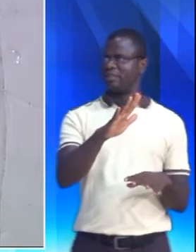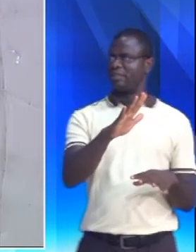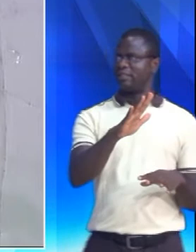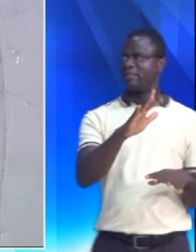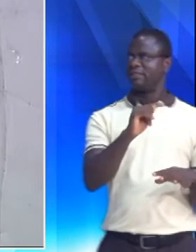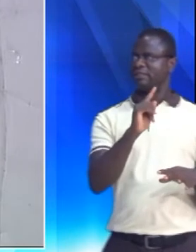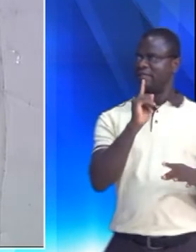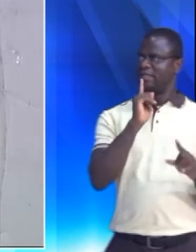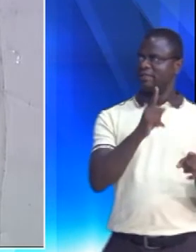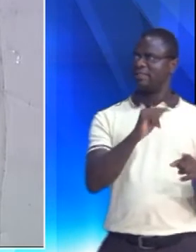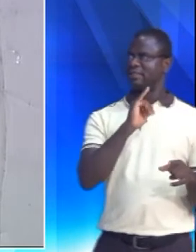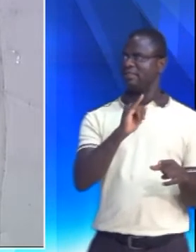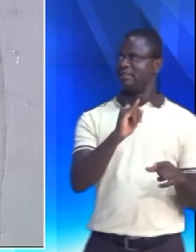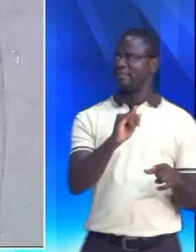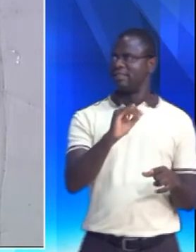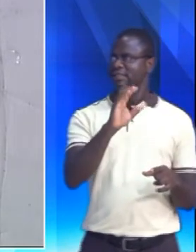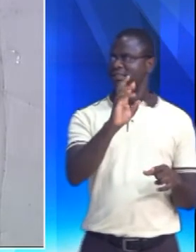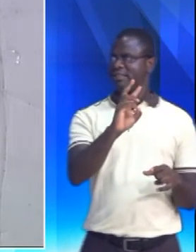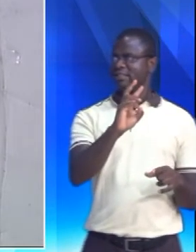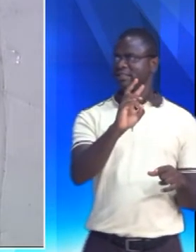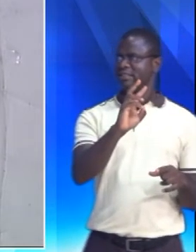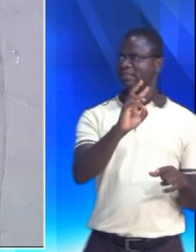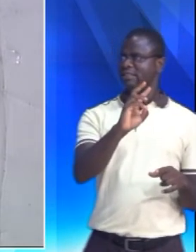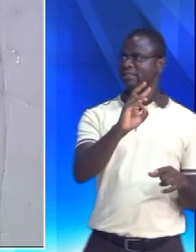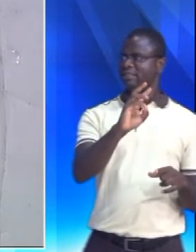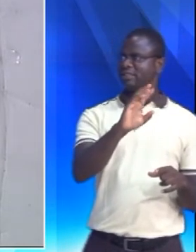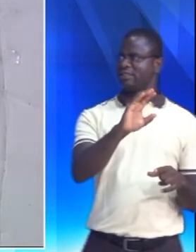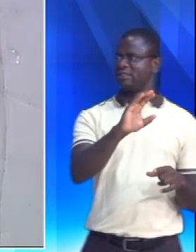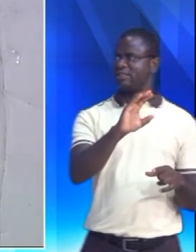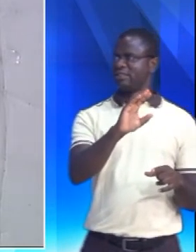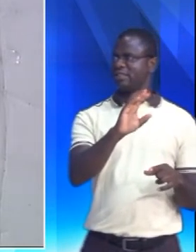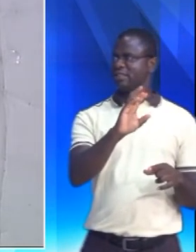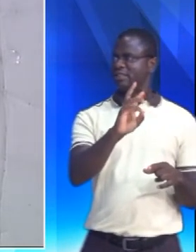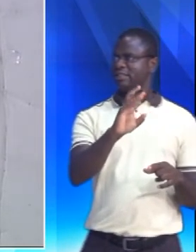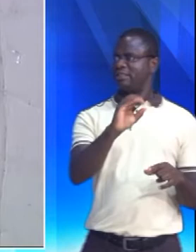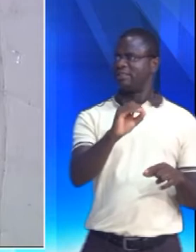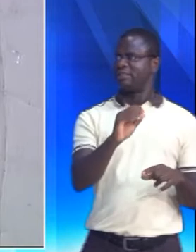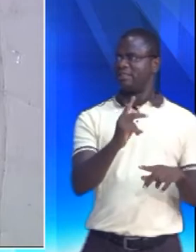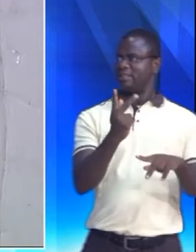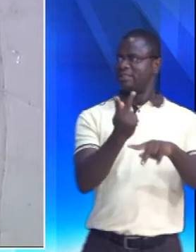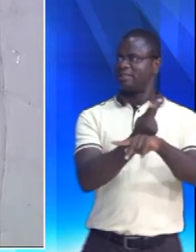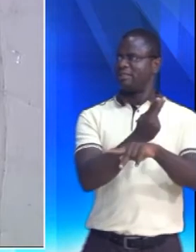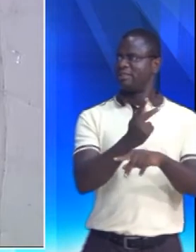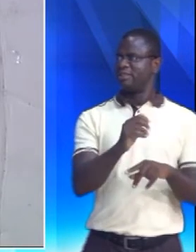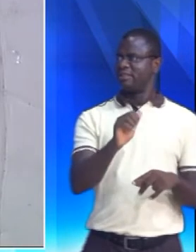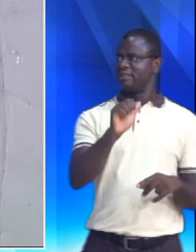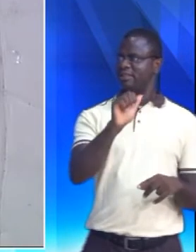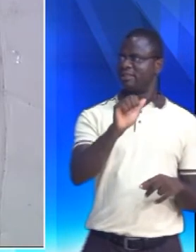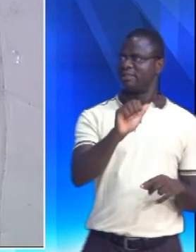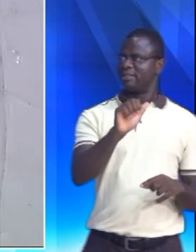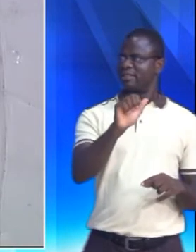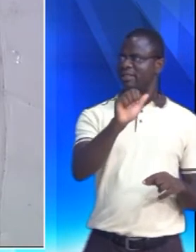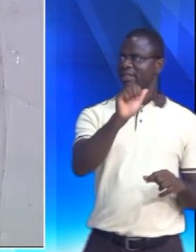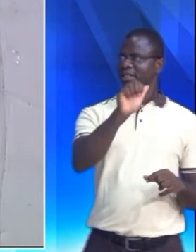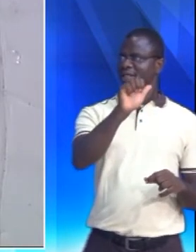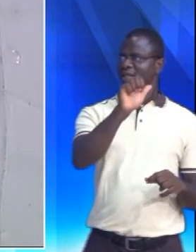giving us what? 60. Here we are going to have 60 multiplied